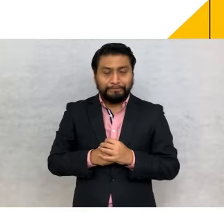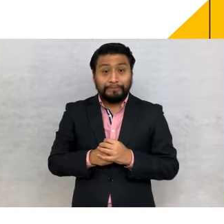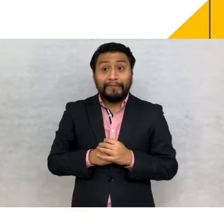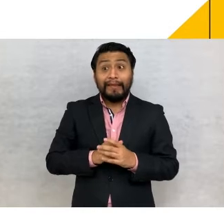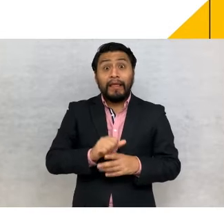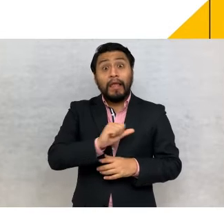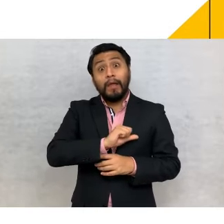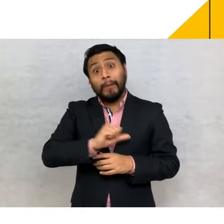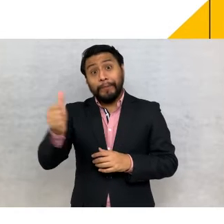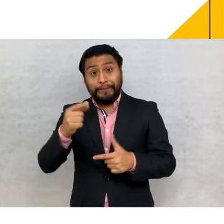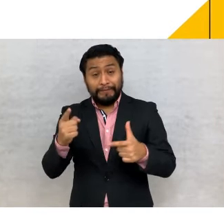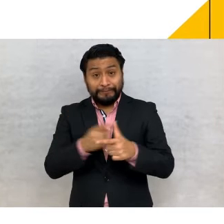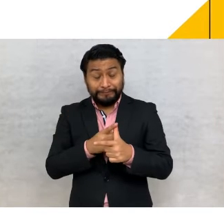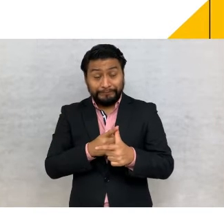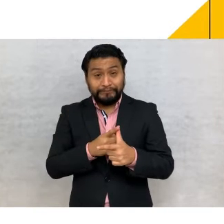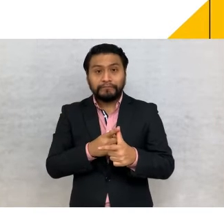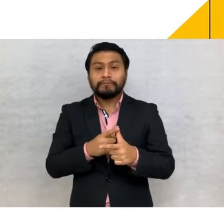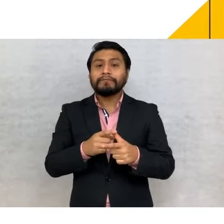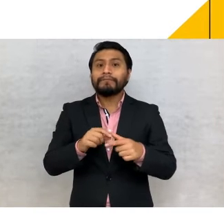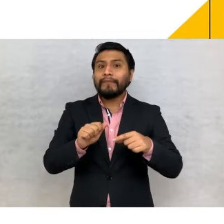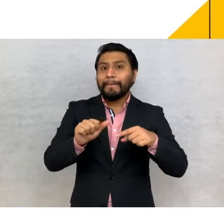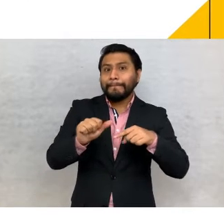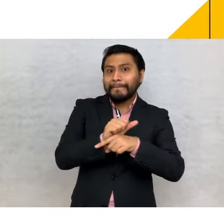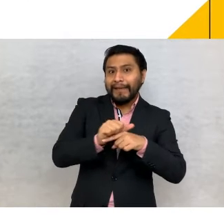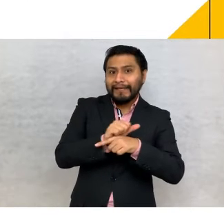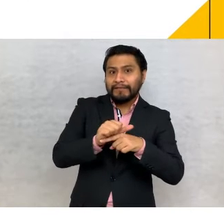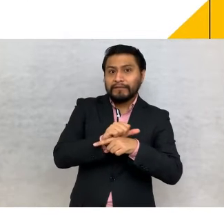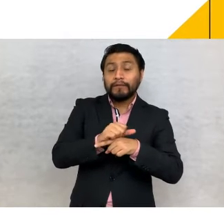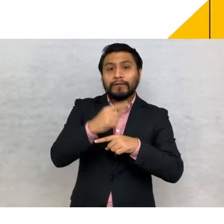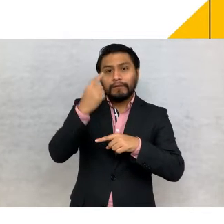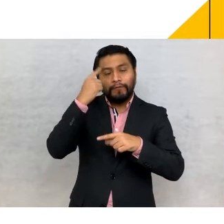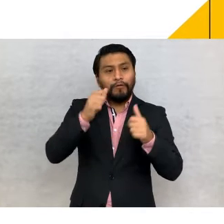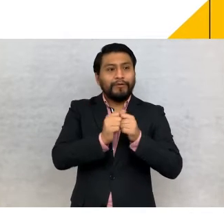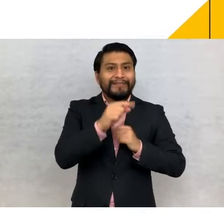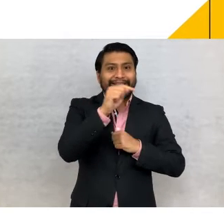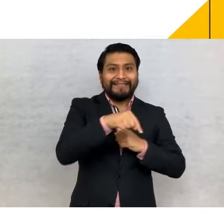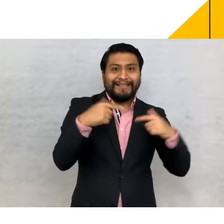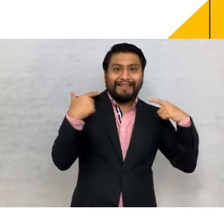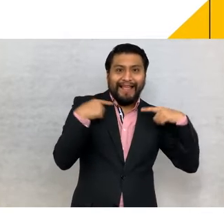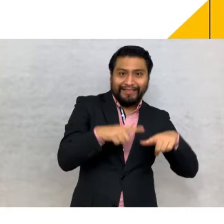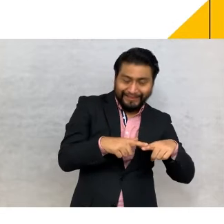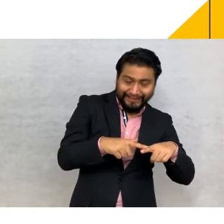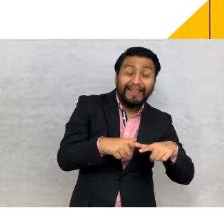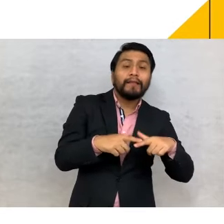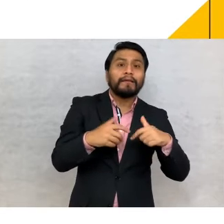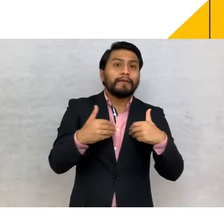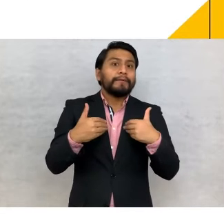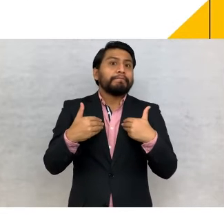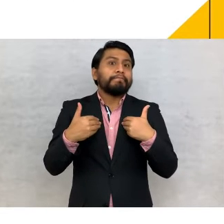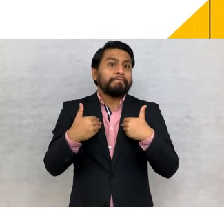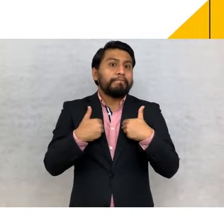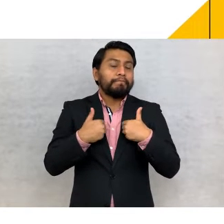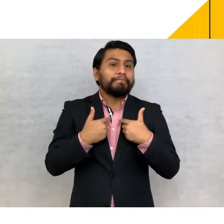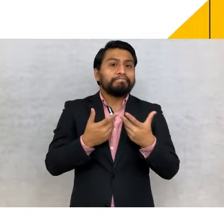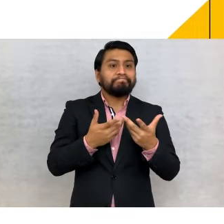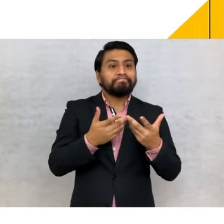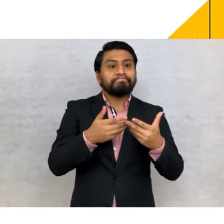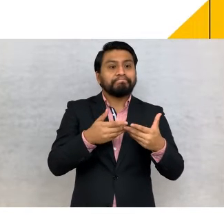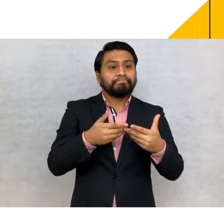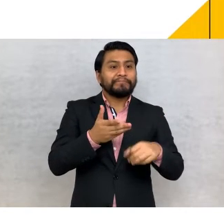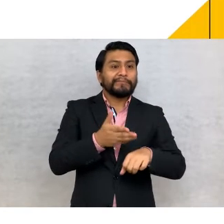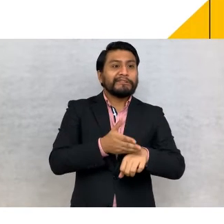On the other hand, the practical level of the Latin tendency has been characterized by a series